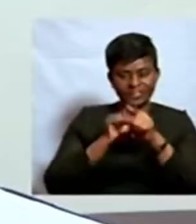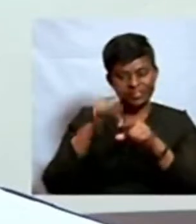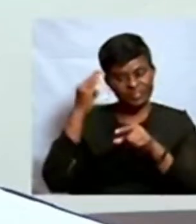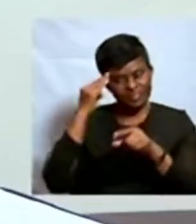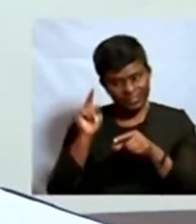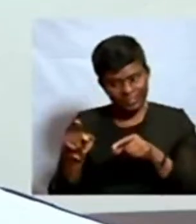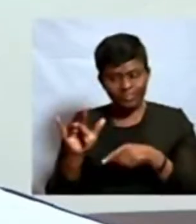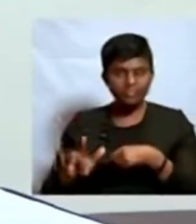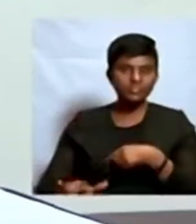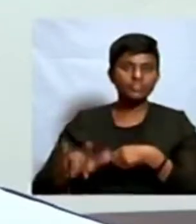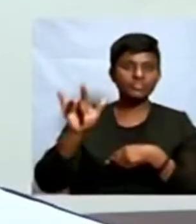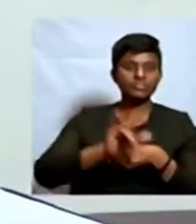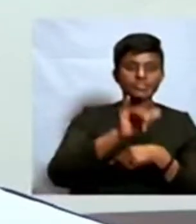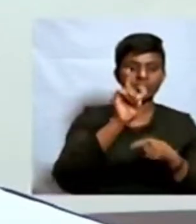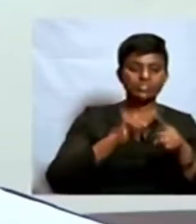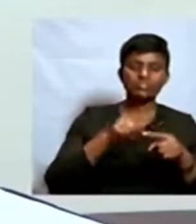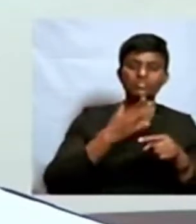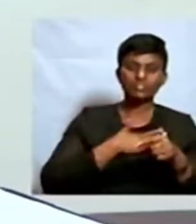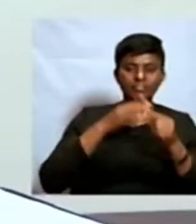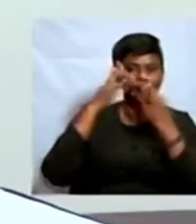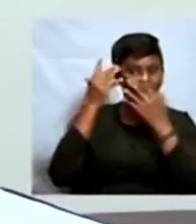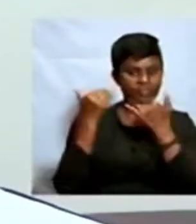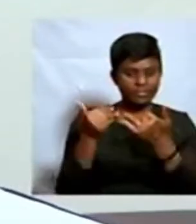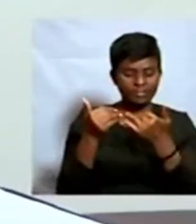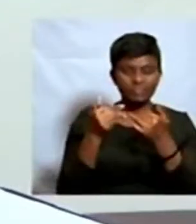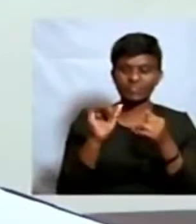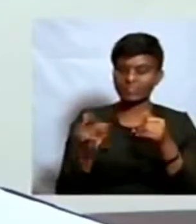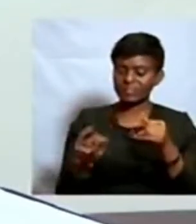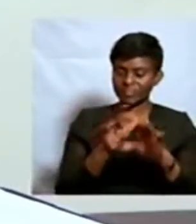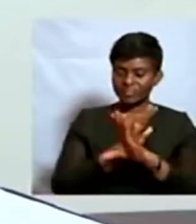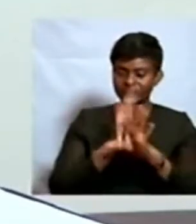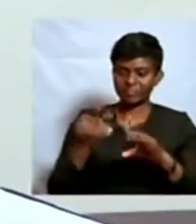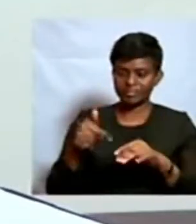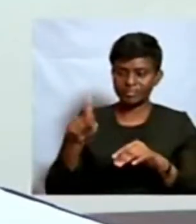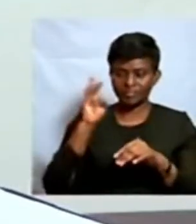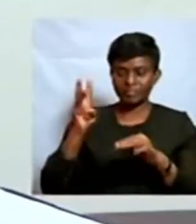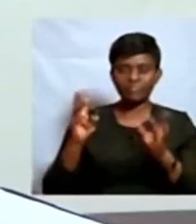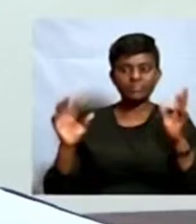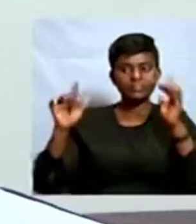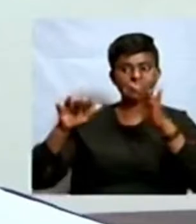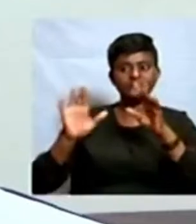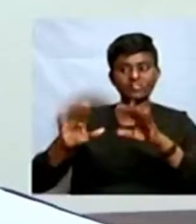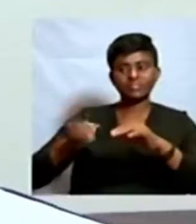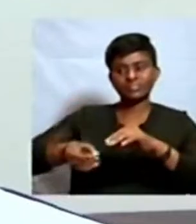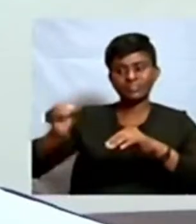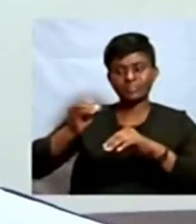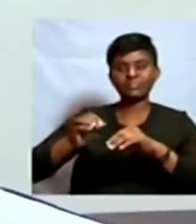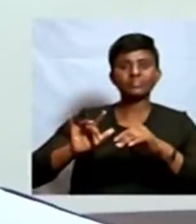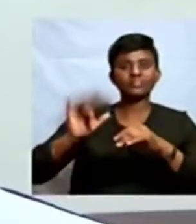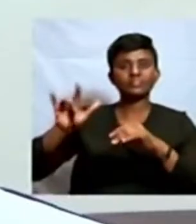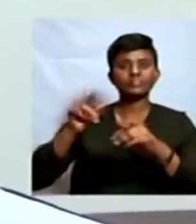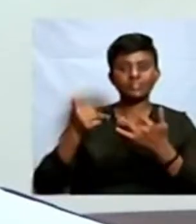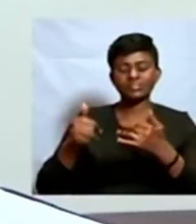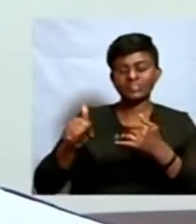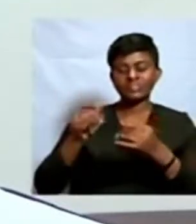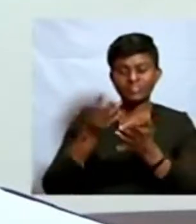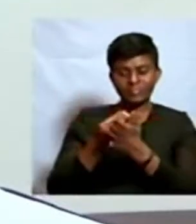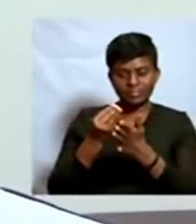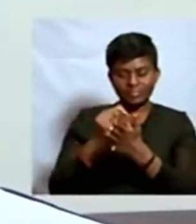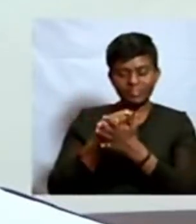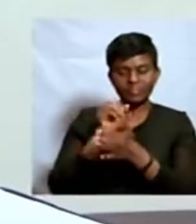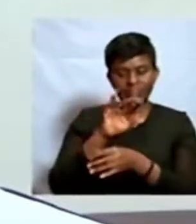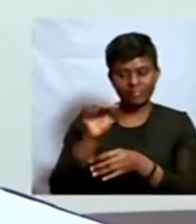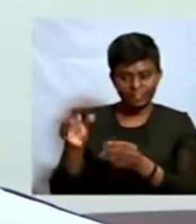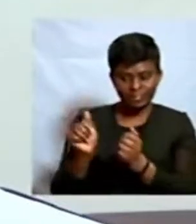to, but my expectation is that Zambians will flock to fly their own carrier, so that the money